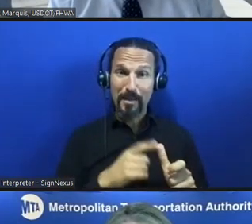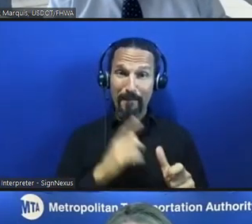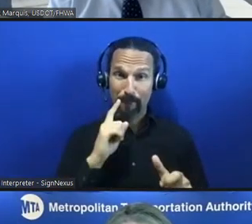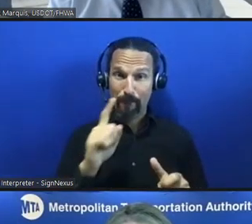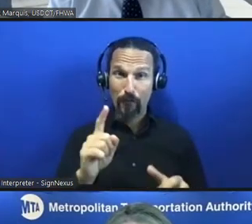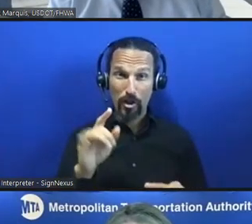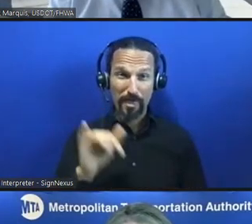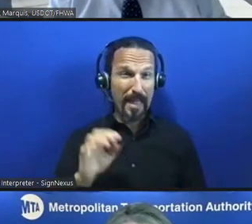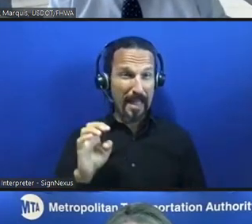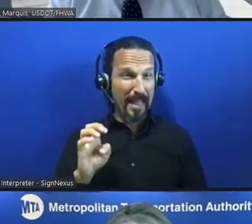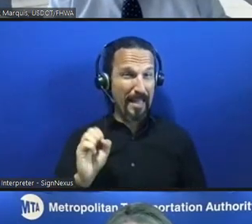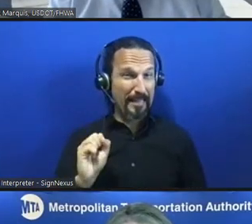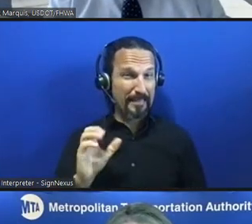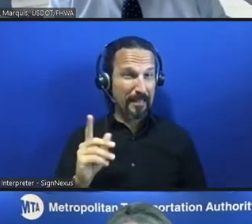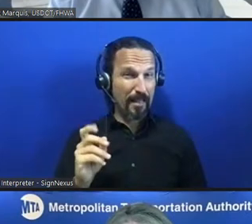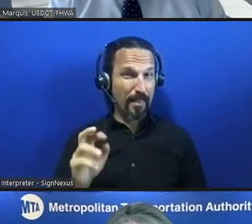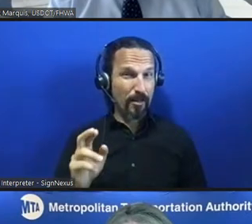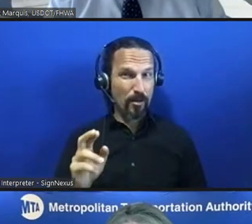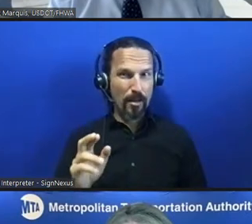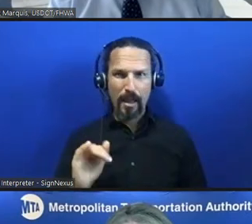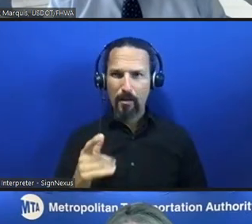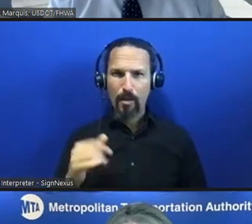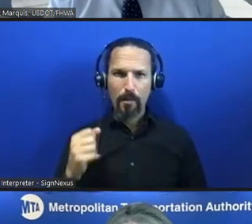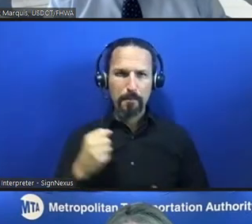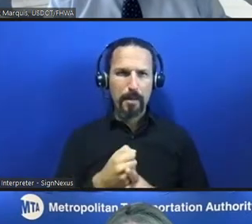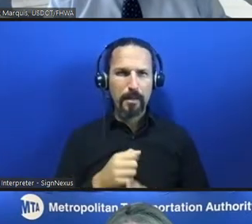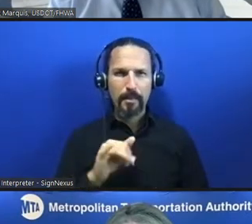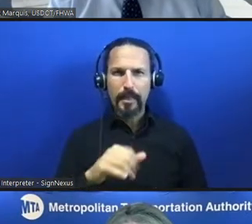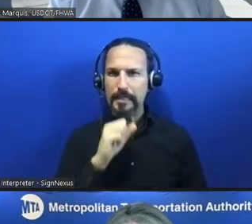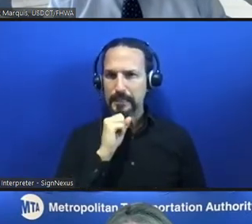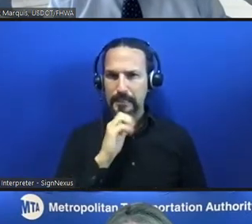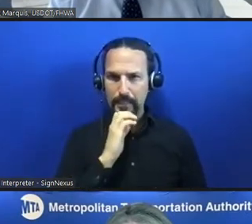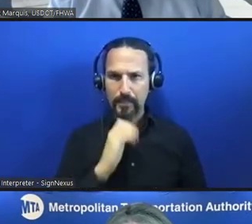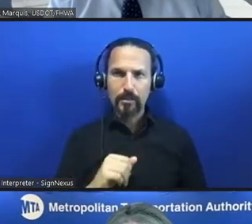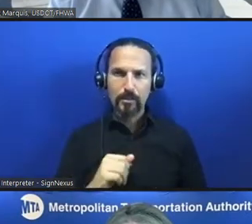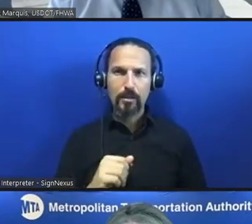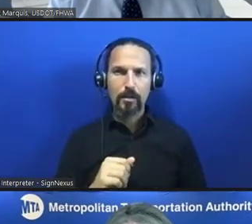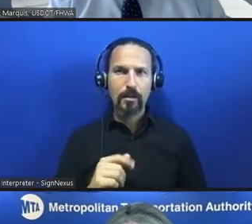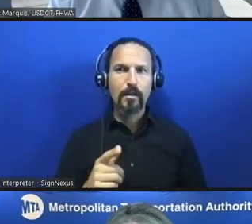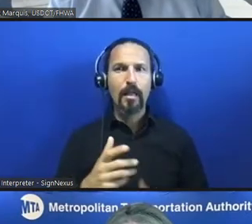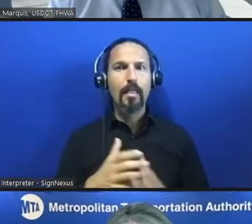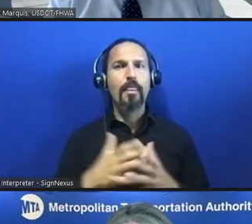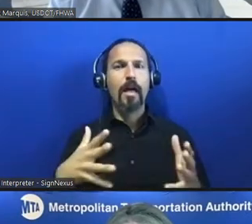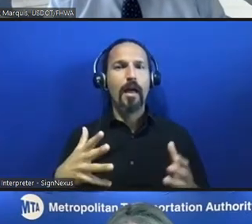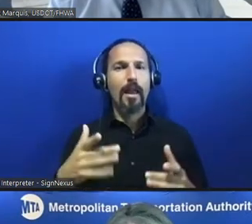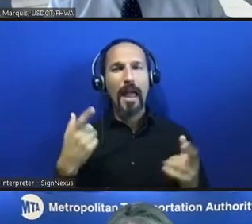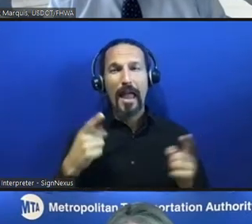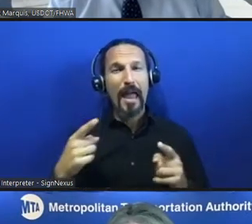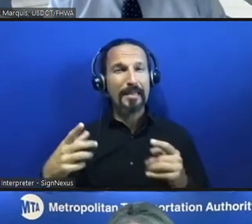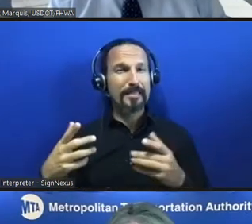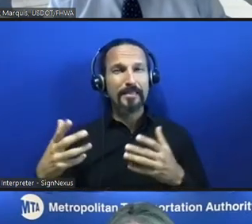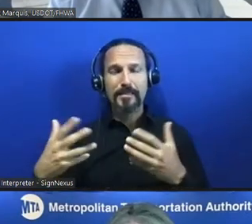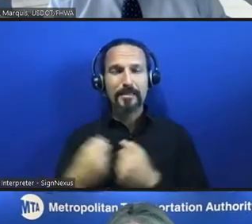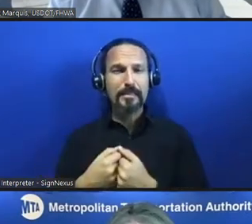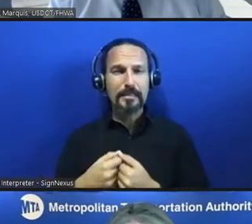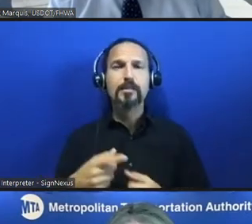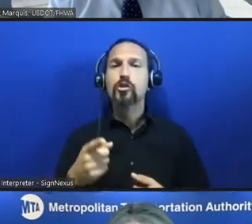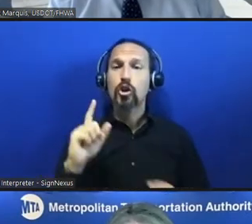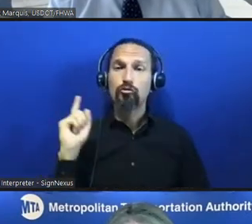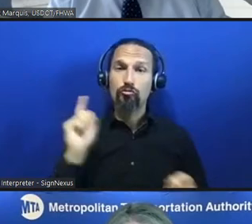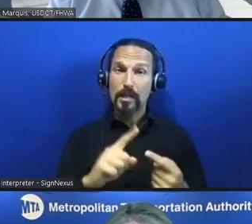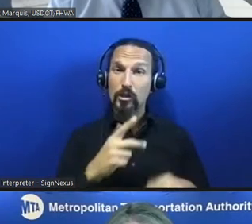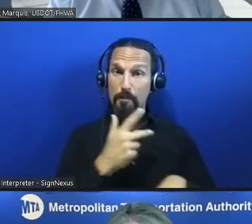escalators how do you think that's going to impact seniors you're going to have a lot of accidents guys you're going to reduce